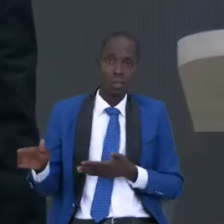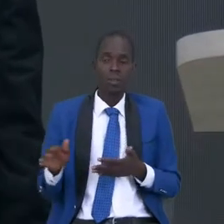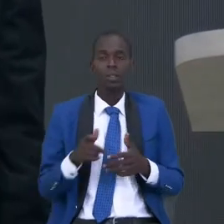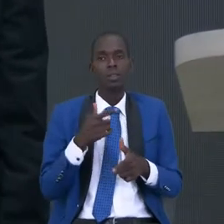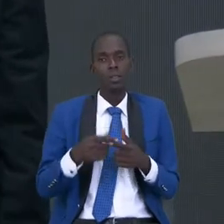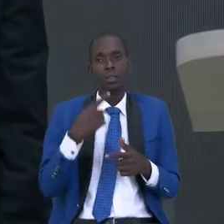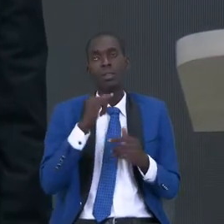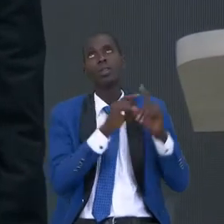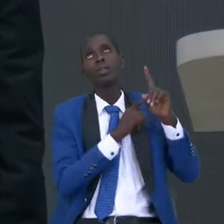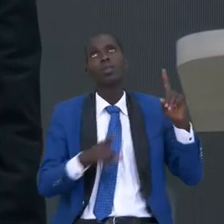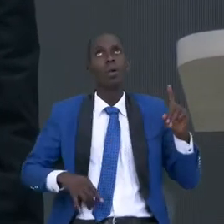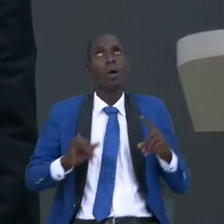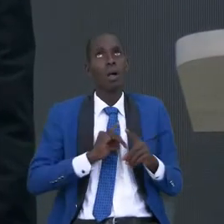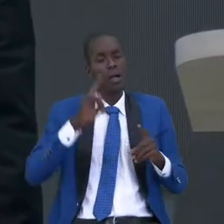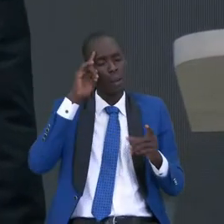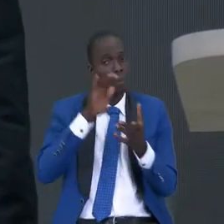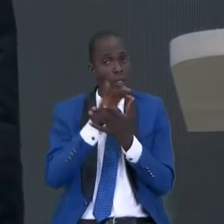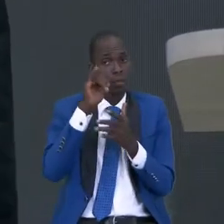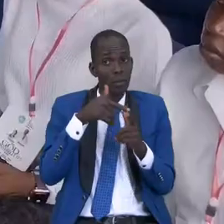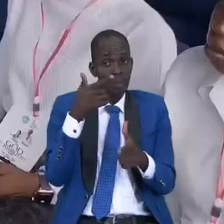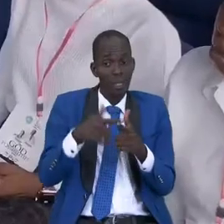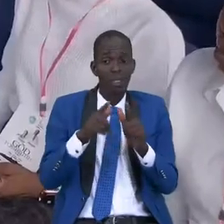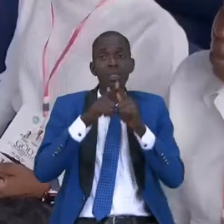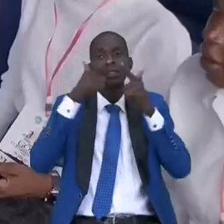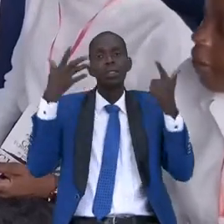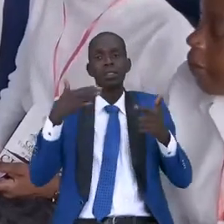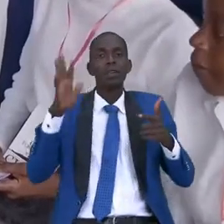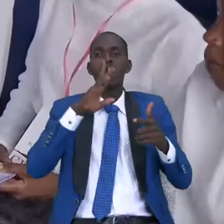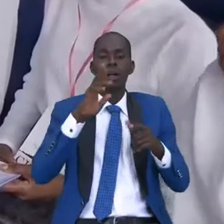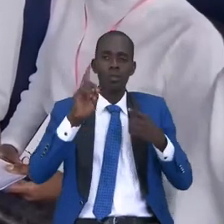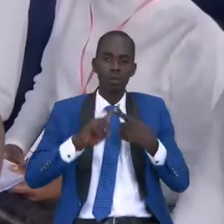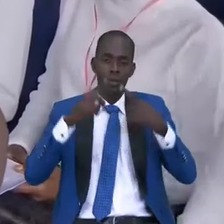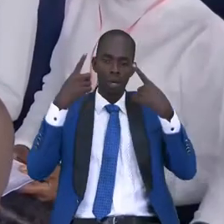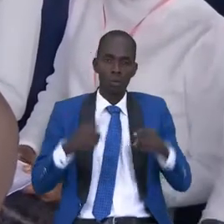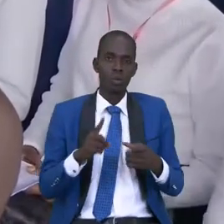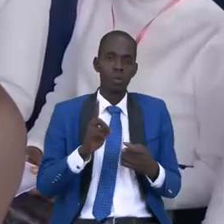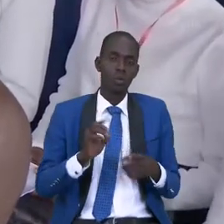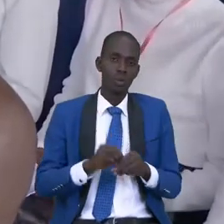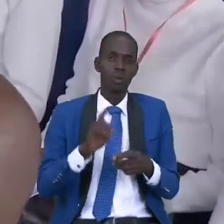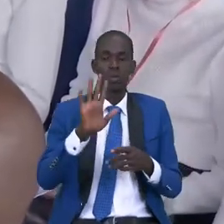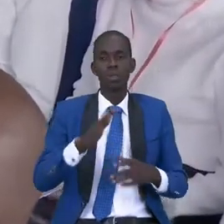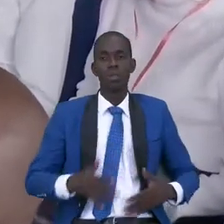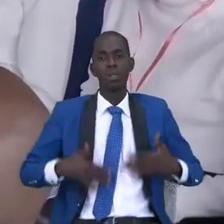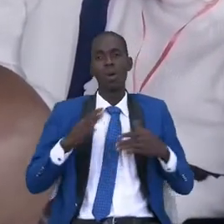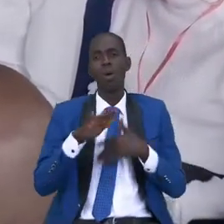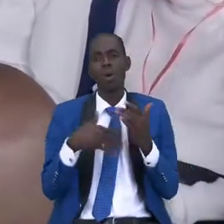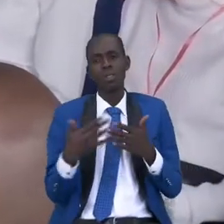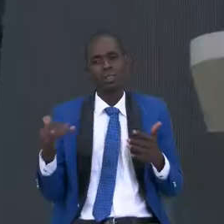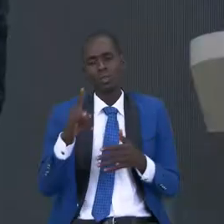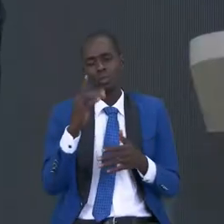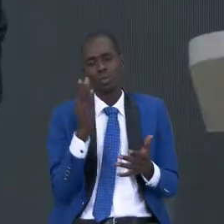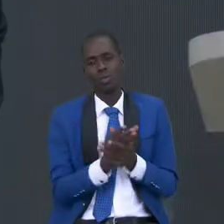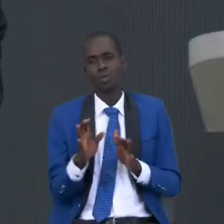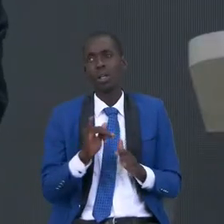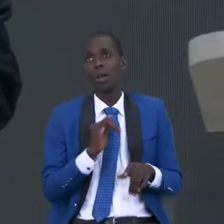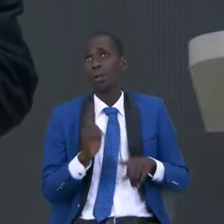great things are about to happen in your life. All the things you've been running away from, I can't go there,